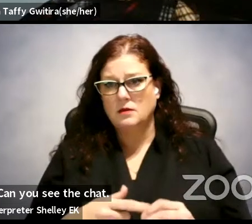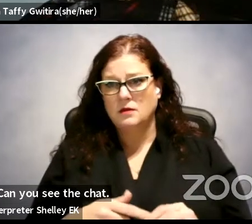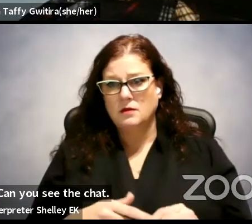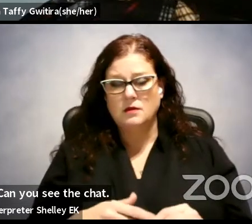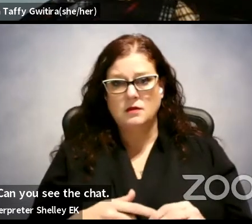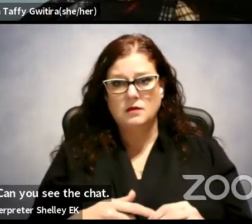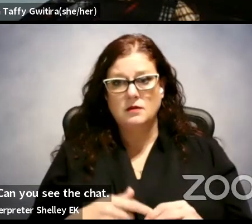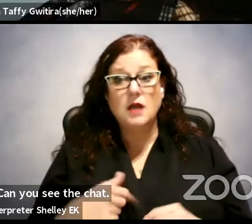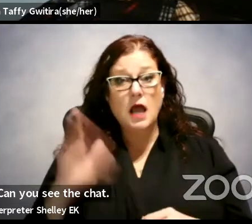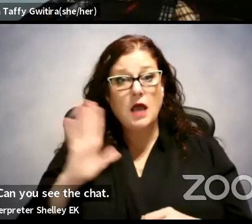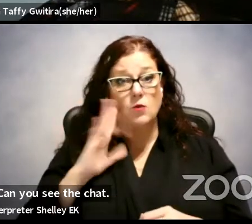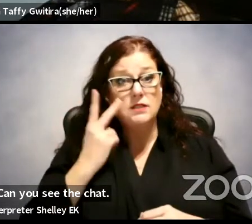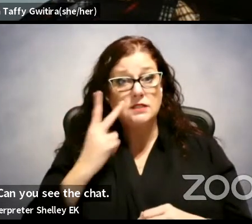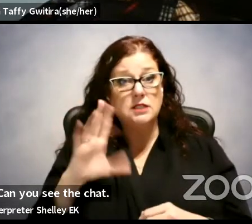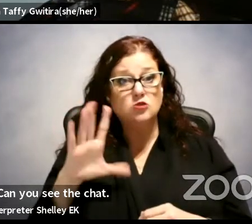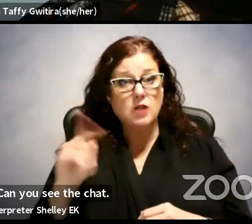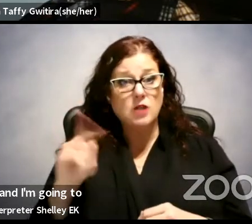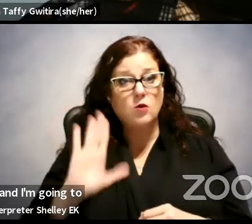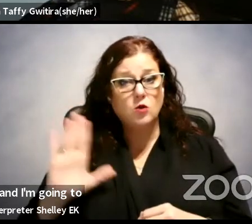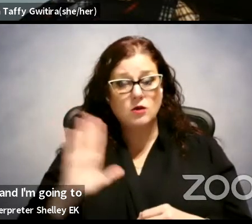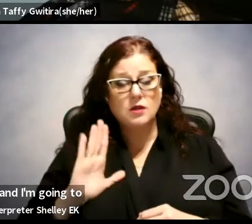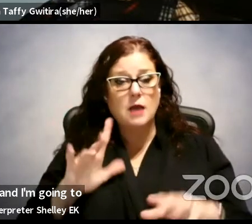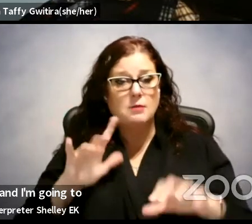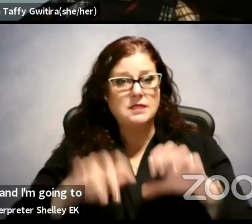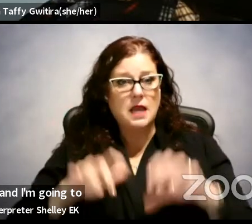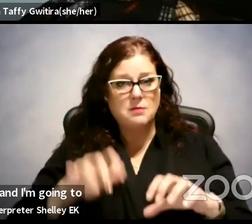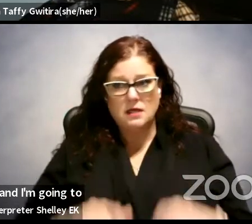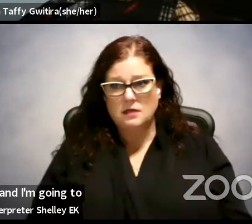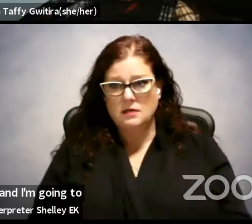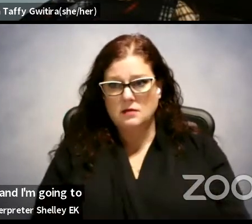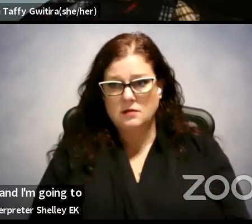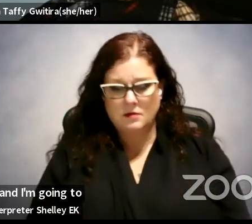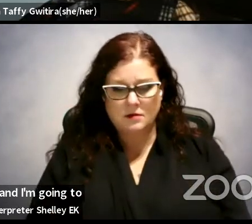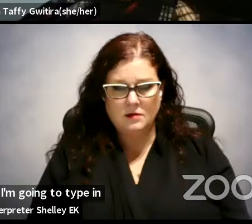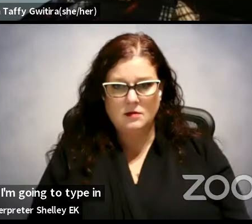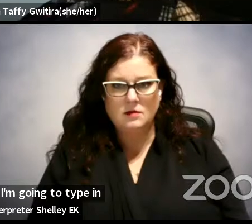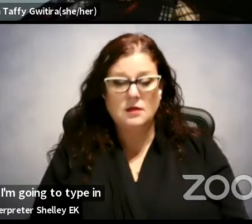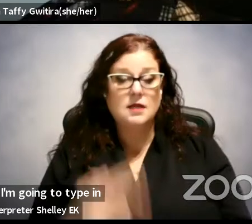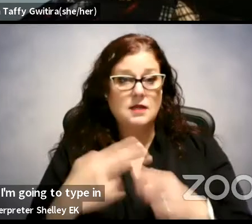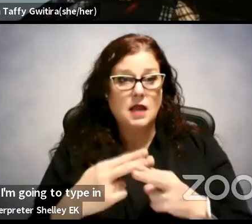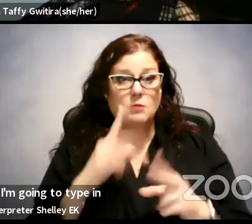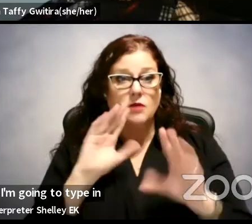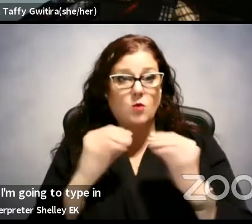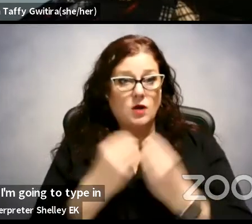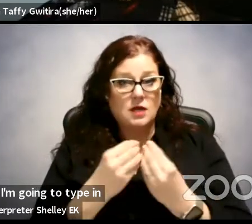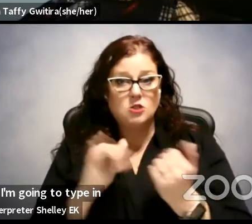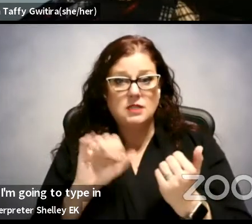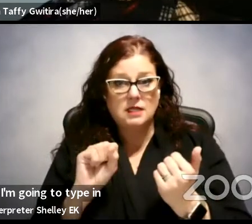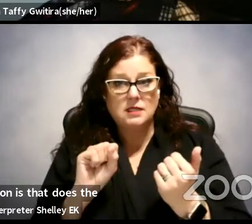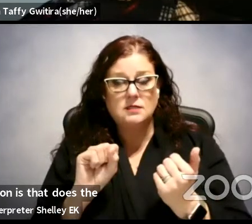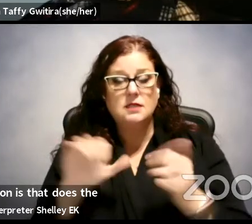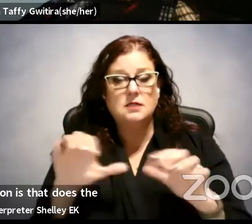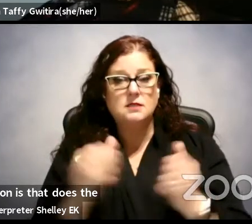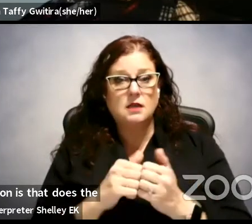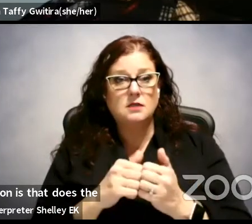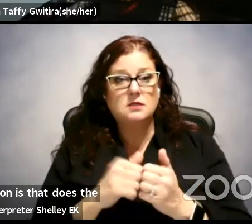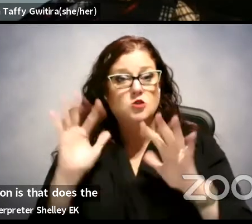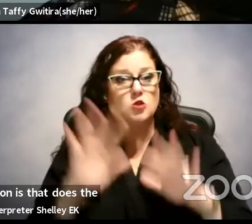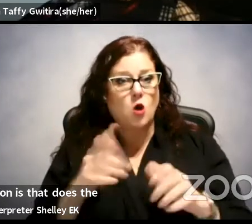I was seeing the chat earlier. Okay, I'm gonna type in what the name of the organization is that does the